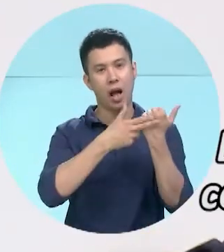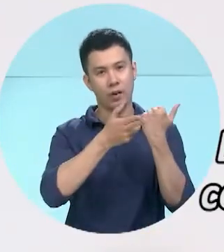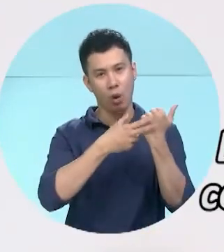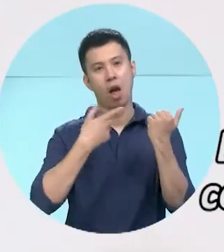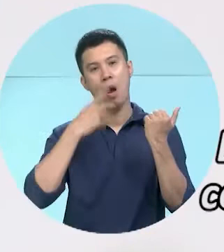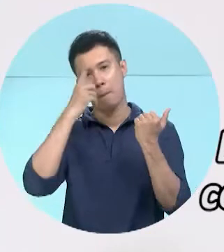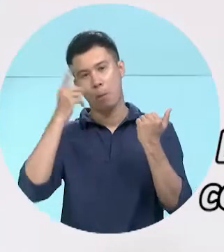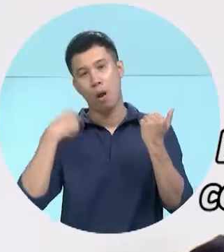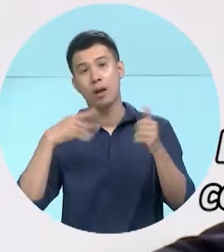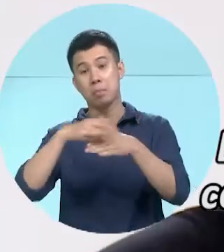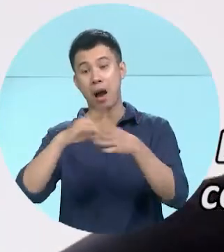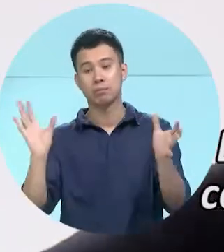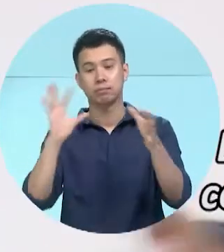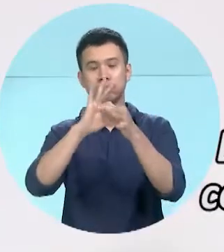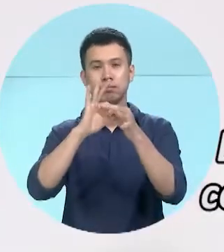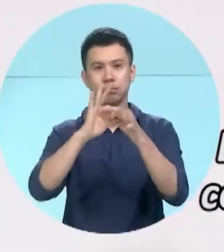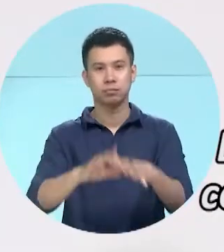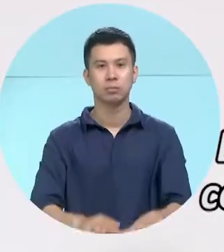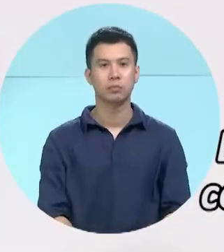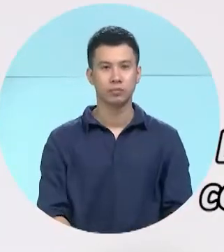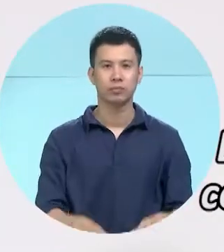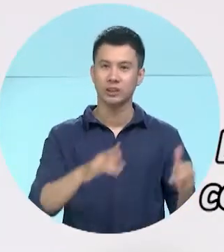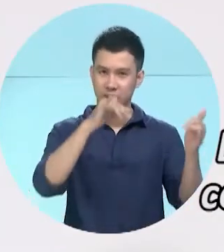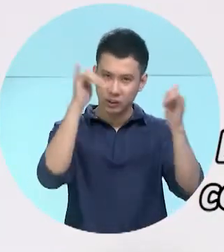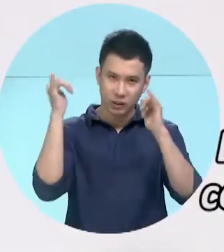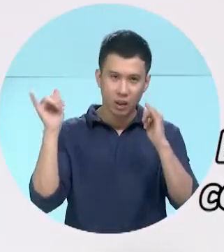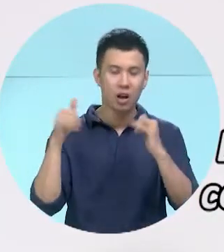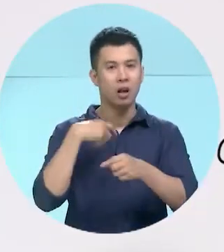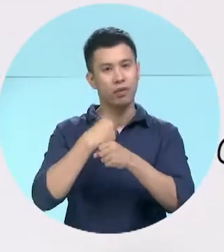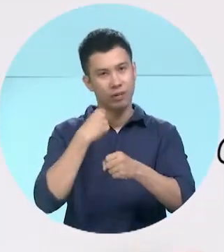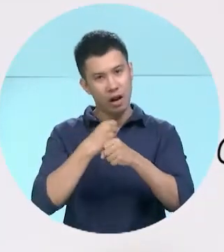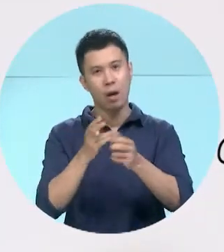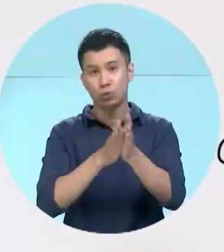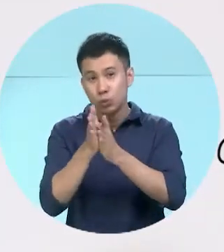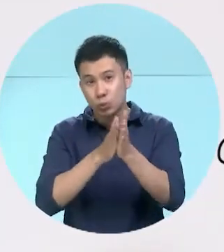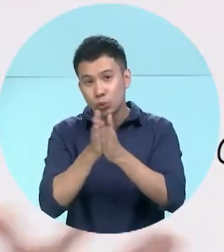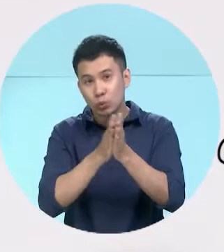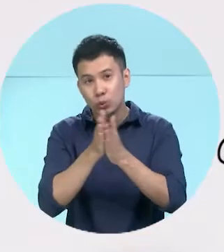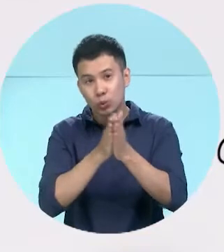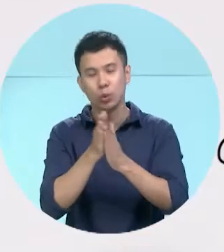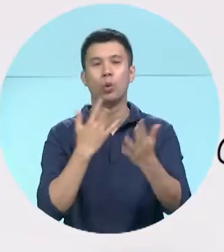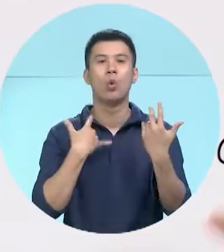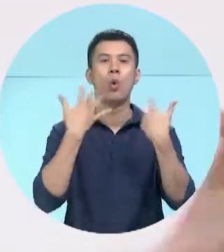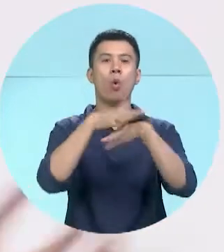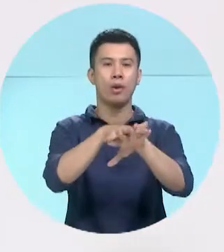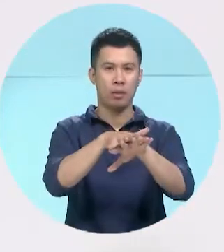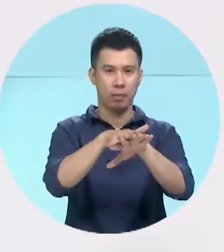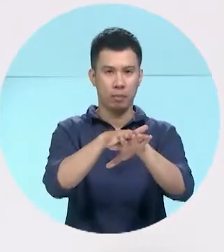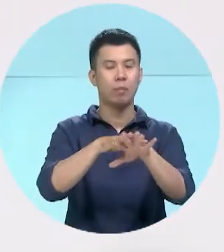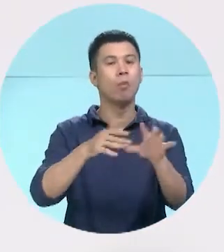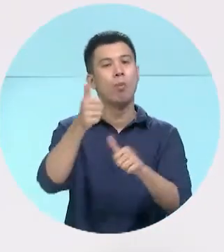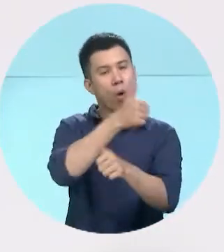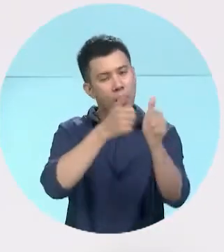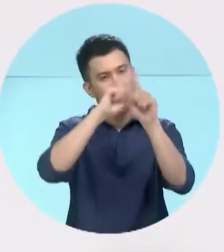Hanoi who are in their 20s can make friends with people with disabilities, start to hang out with them, do fun things with them, include them